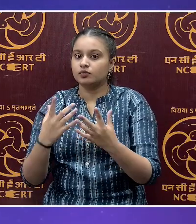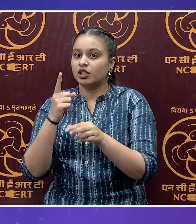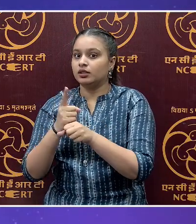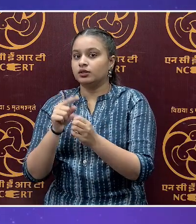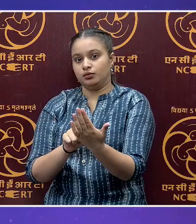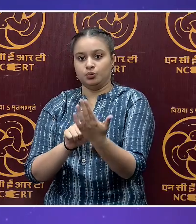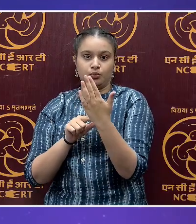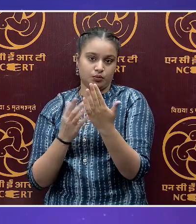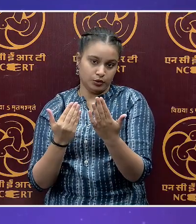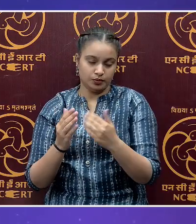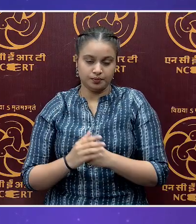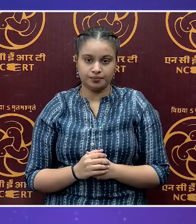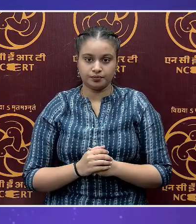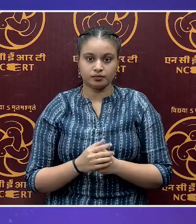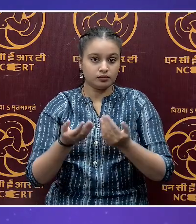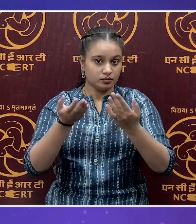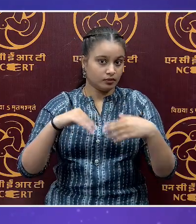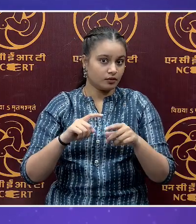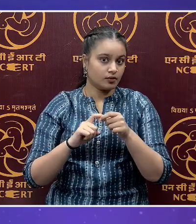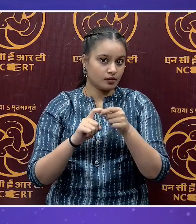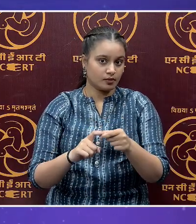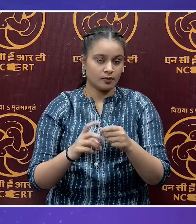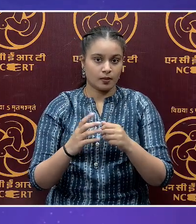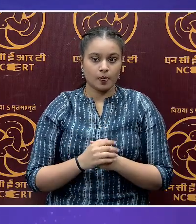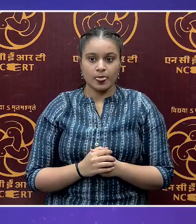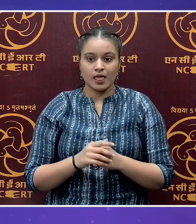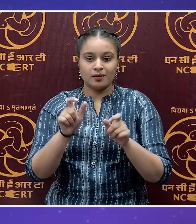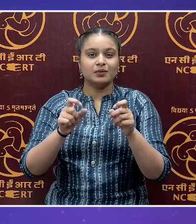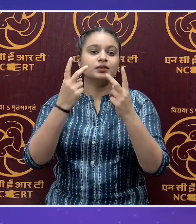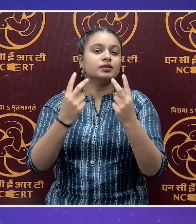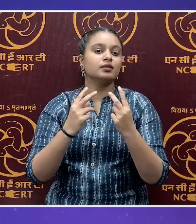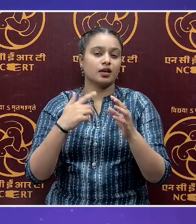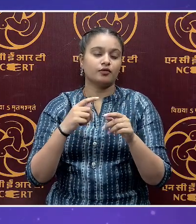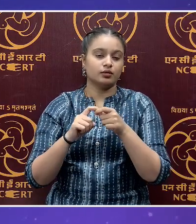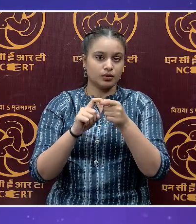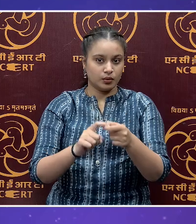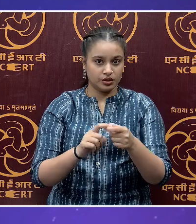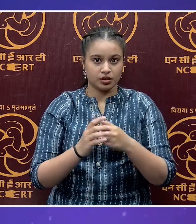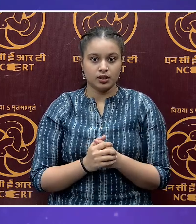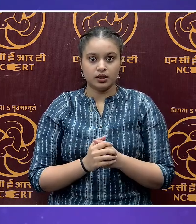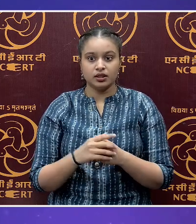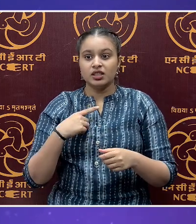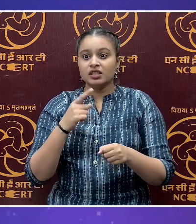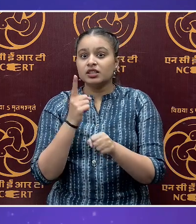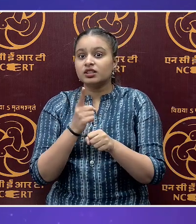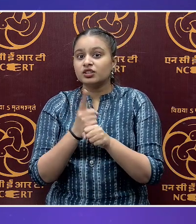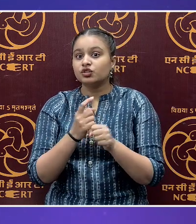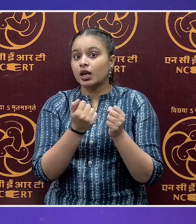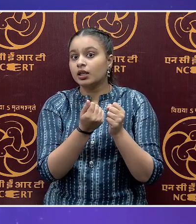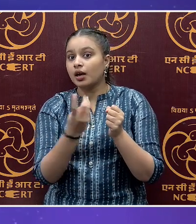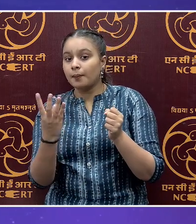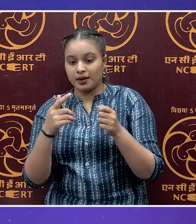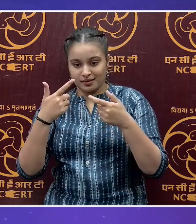Okay. And we have got another question by one of the viewers. He's asking how many teachers need to be registered at a specific school?